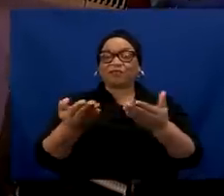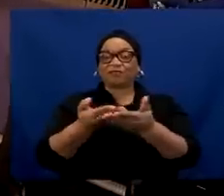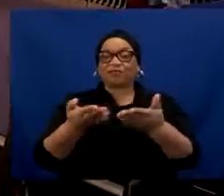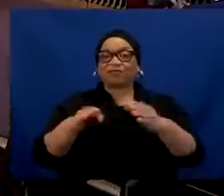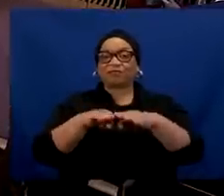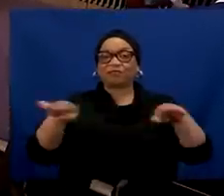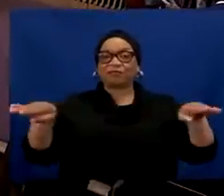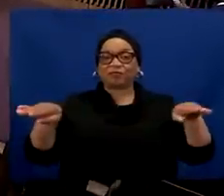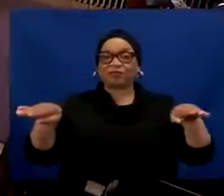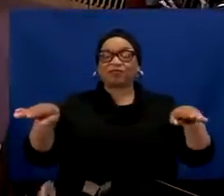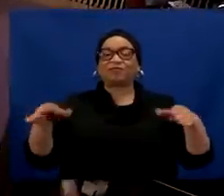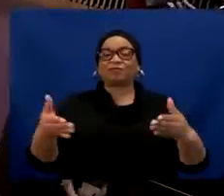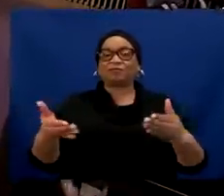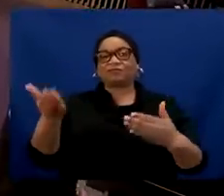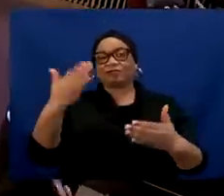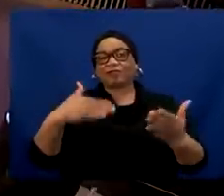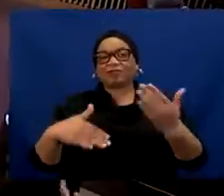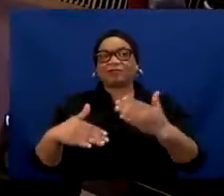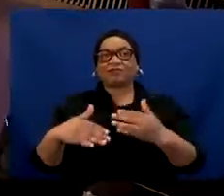make their way this way.